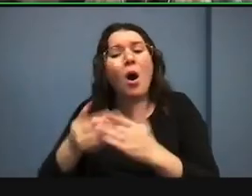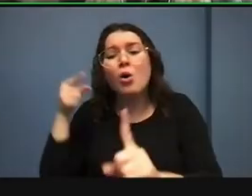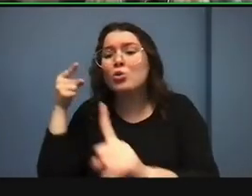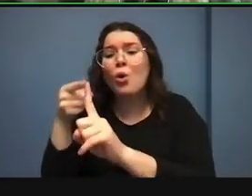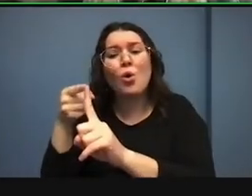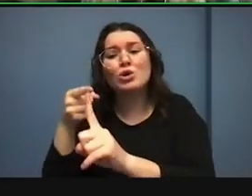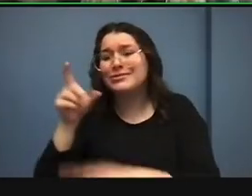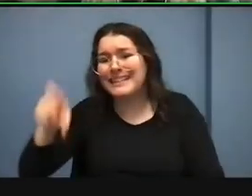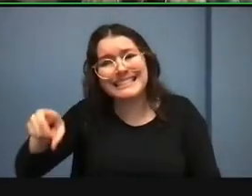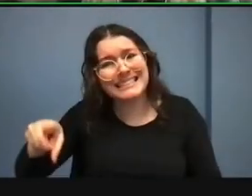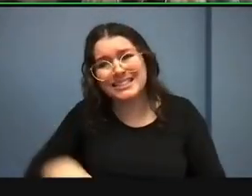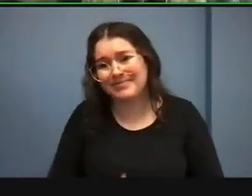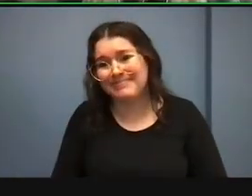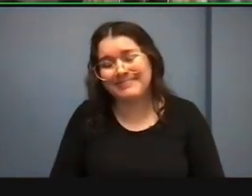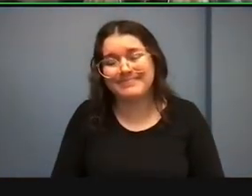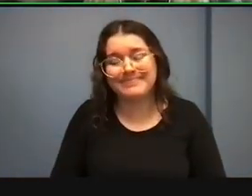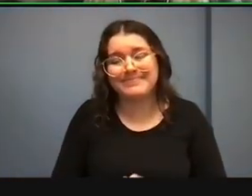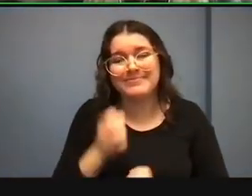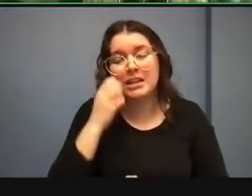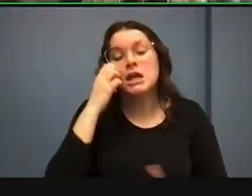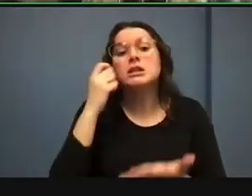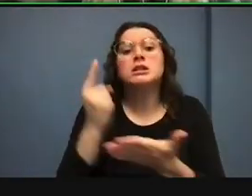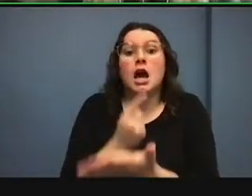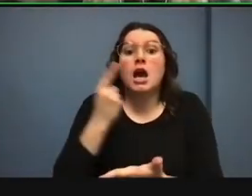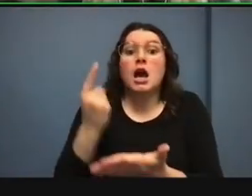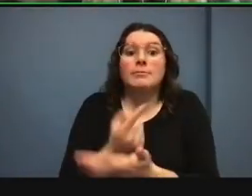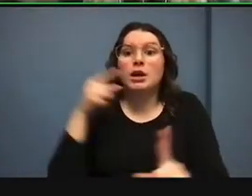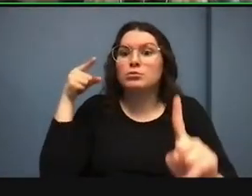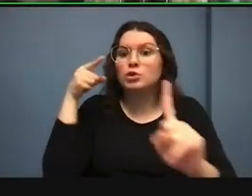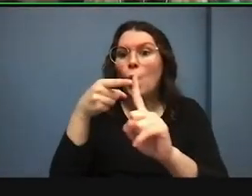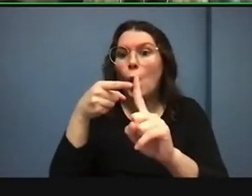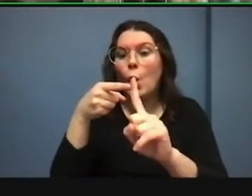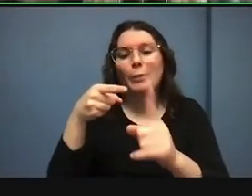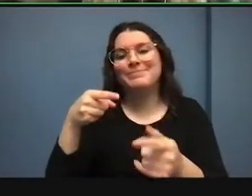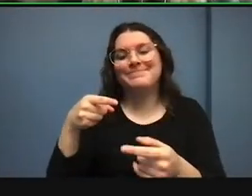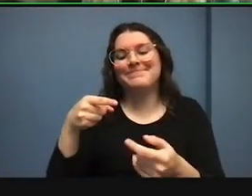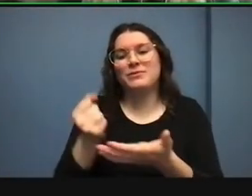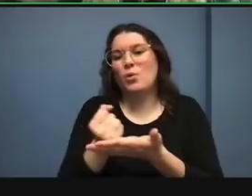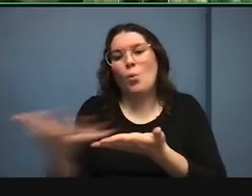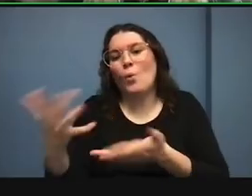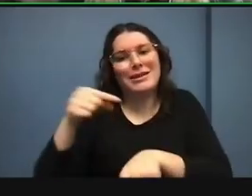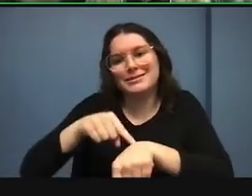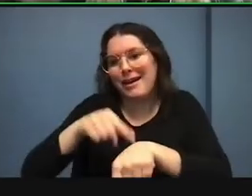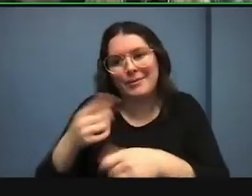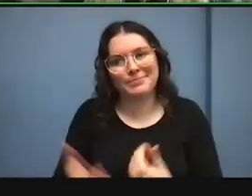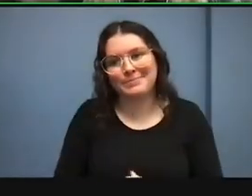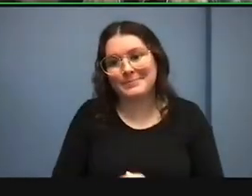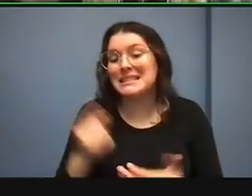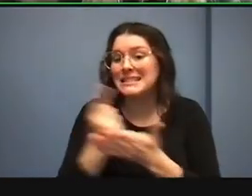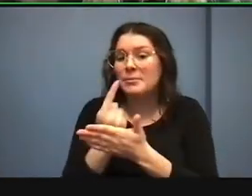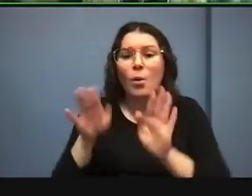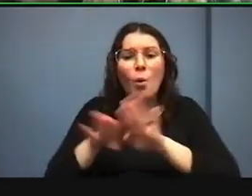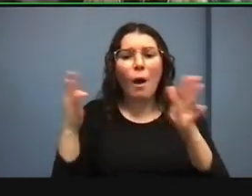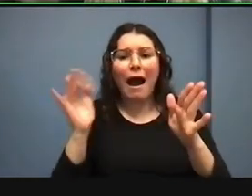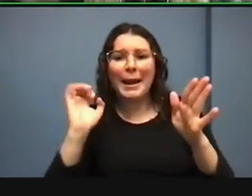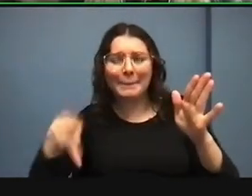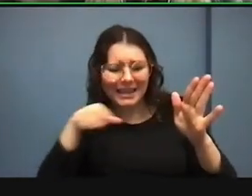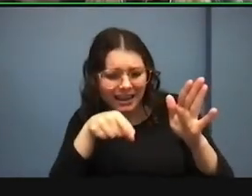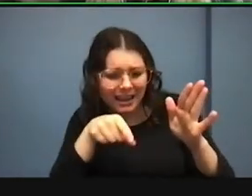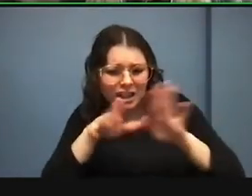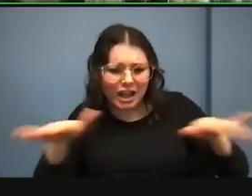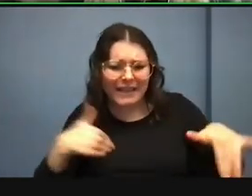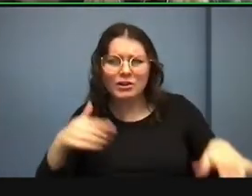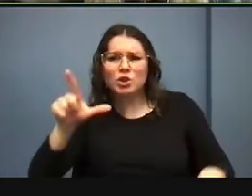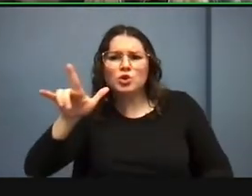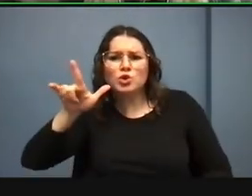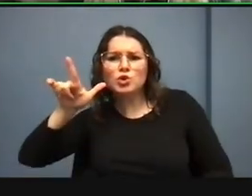necessary. And sometimes goals are time wasters. Sometimes I will open up an IEP and a child has